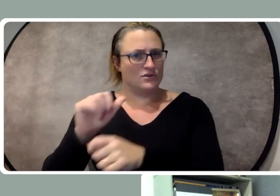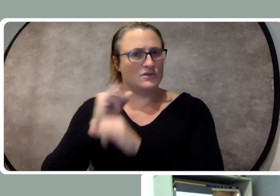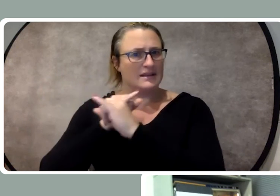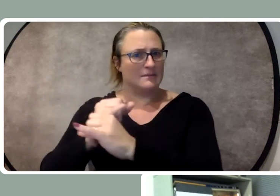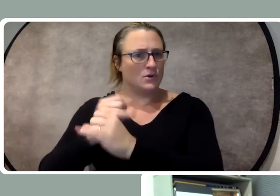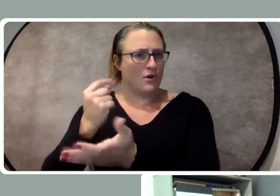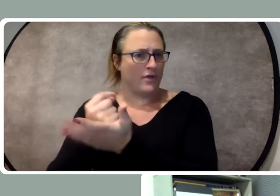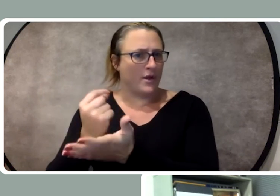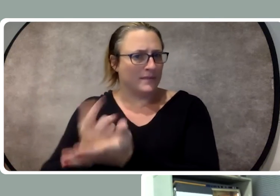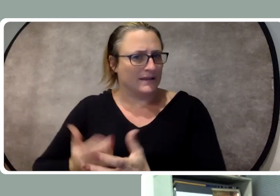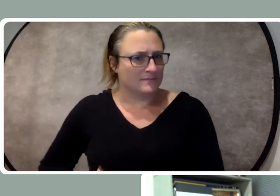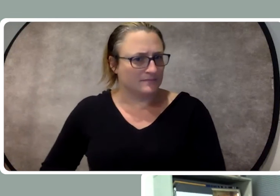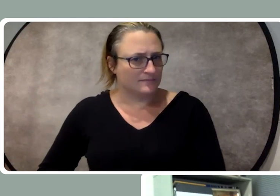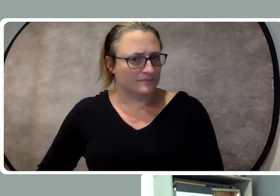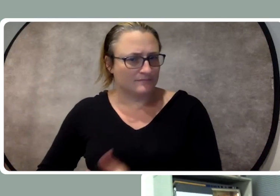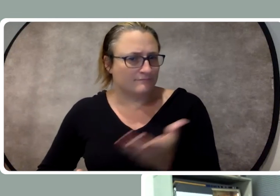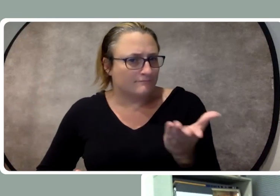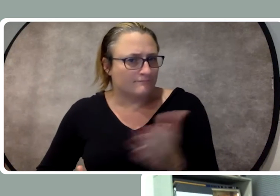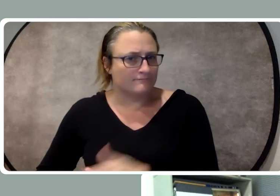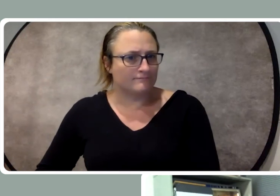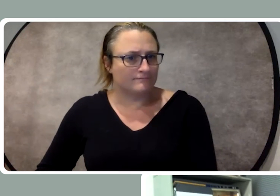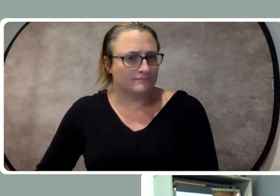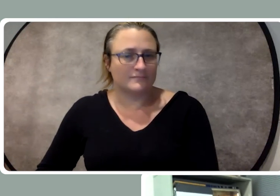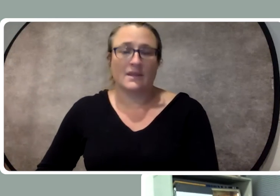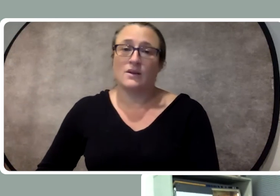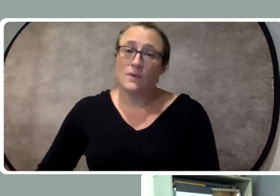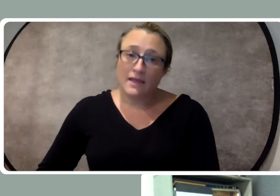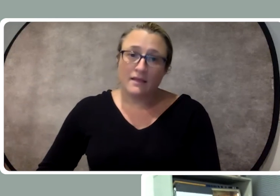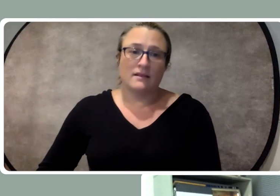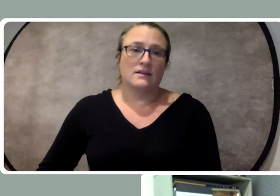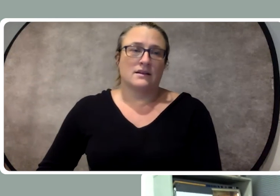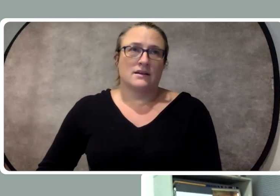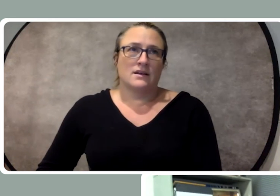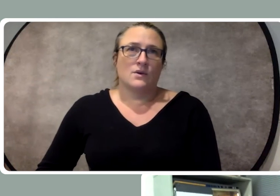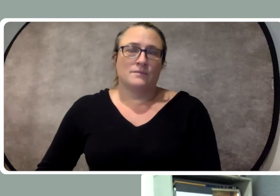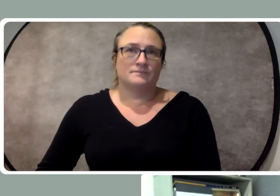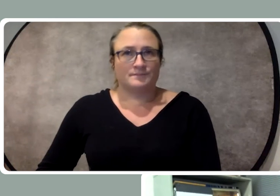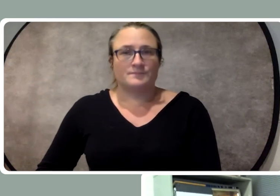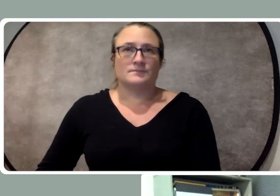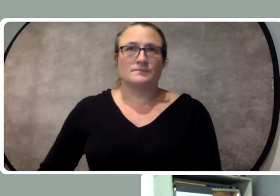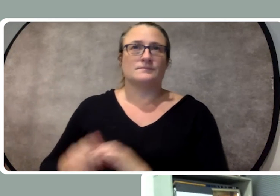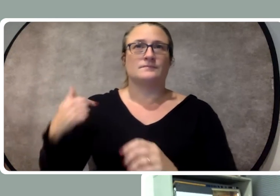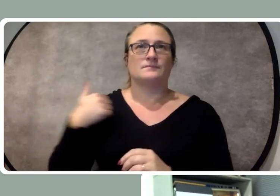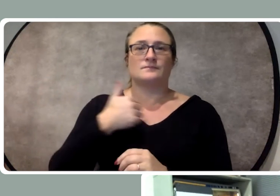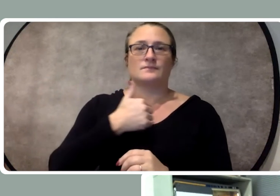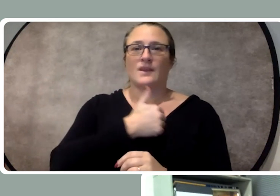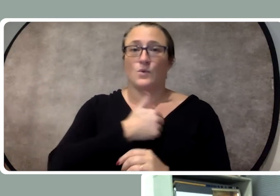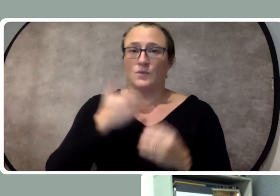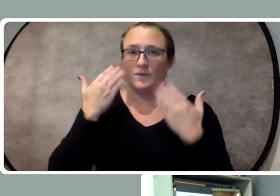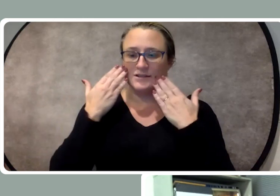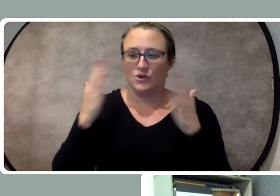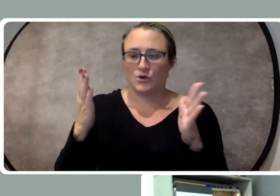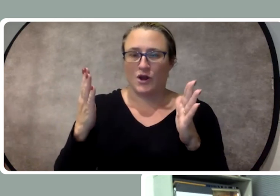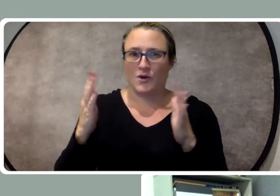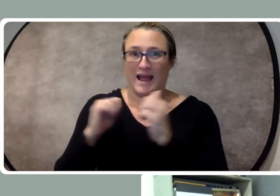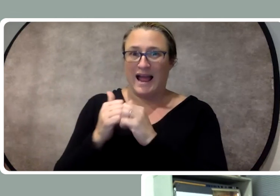immunotherapy? What do we know about that? Well, what we know is that we don't really know if there is, how long